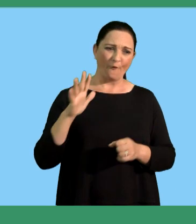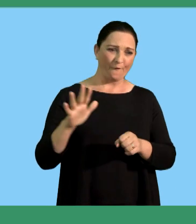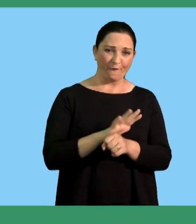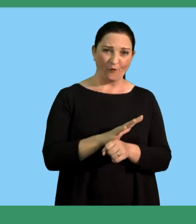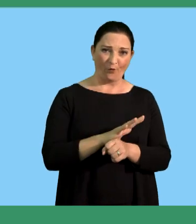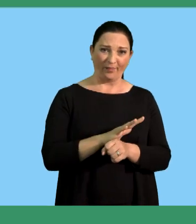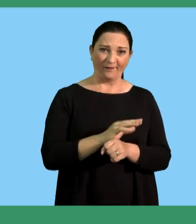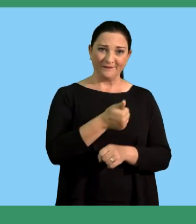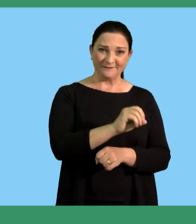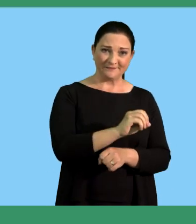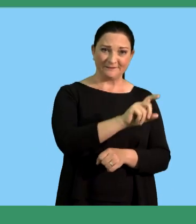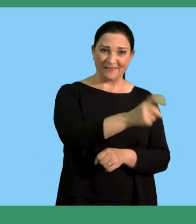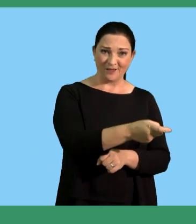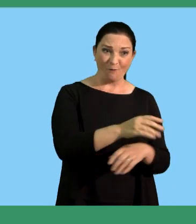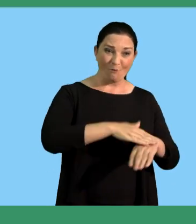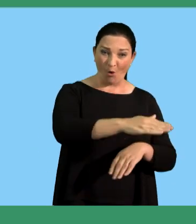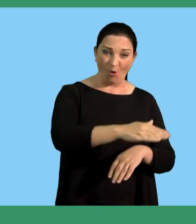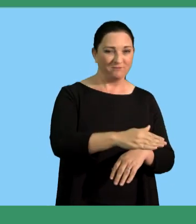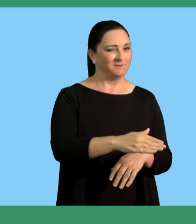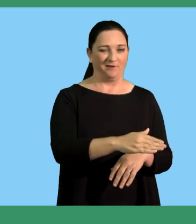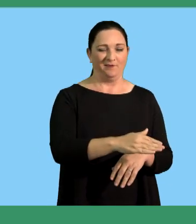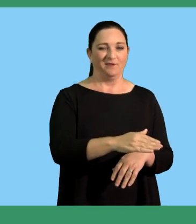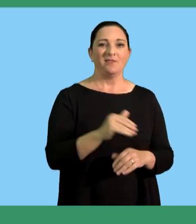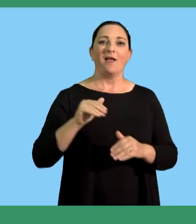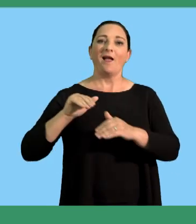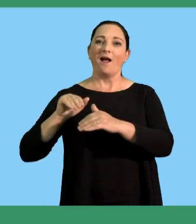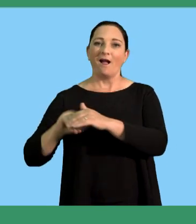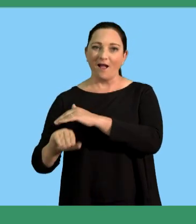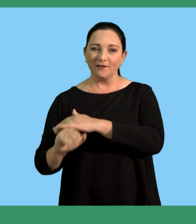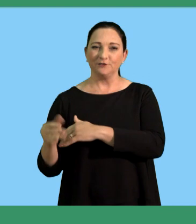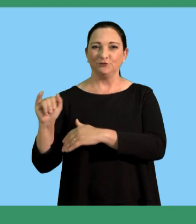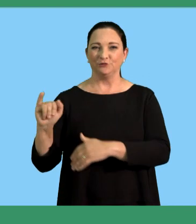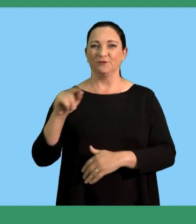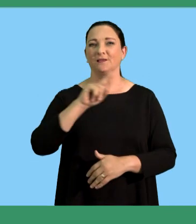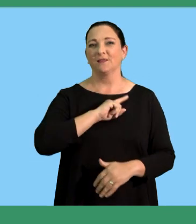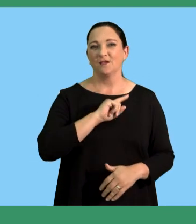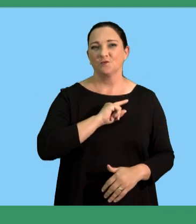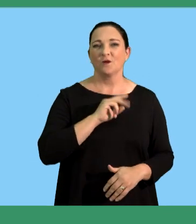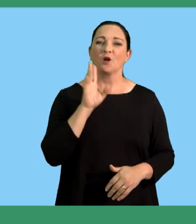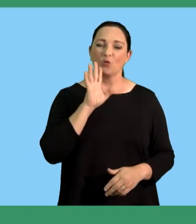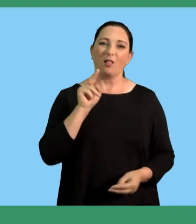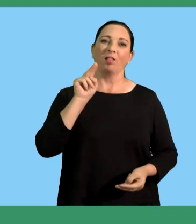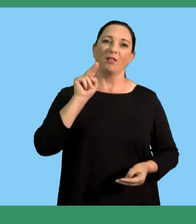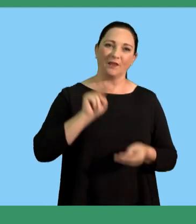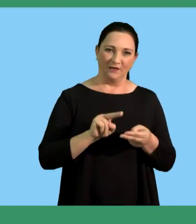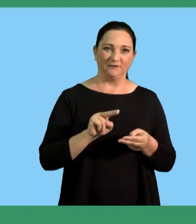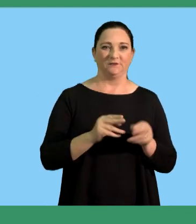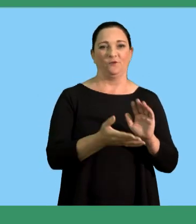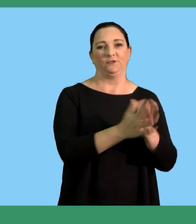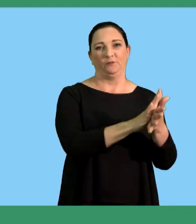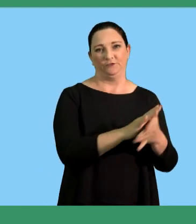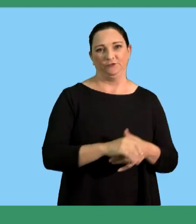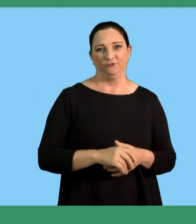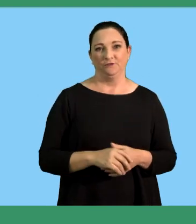not receive more. They will not receive more because they are underinsured. They should receive less than the